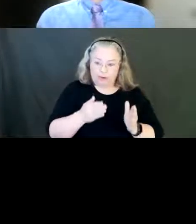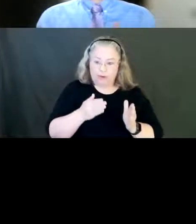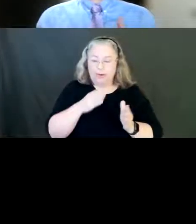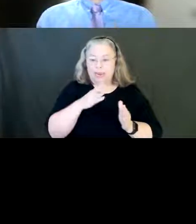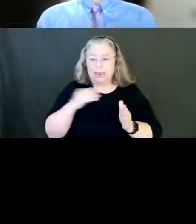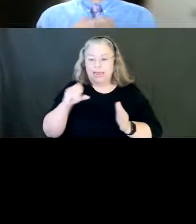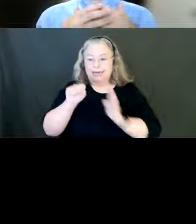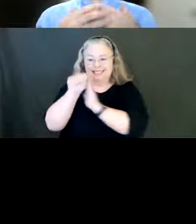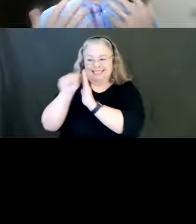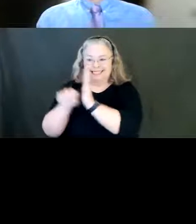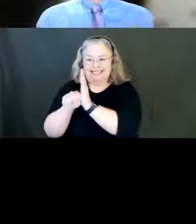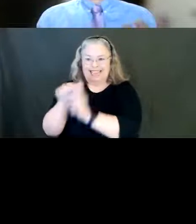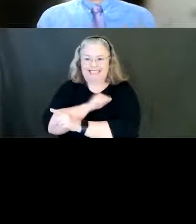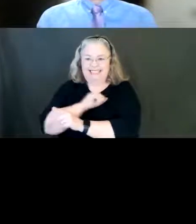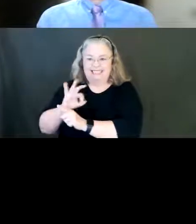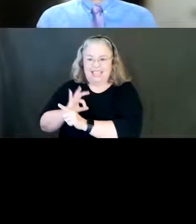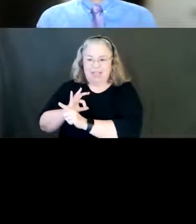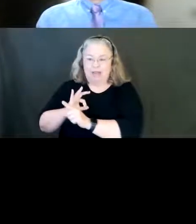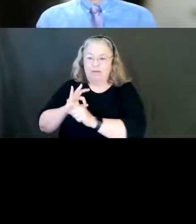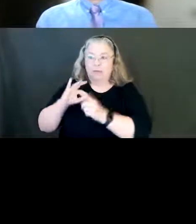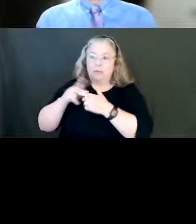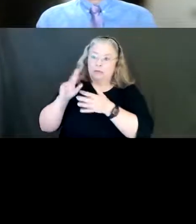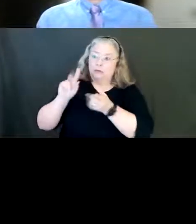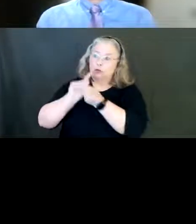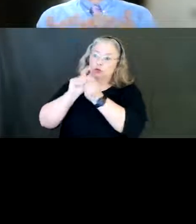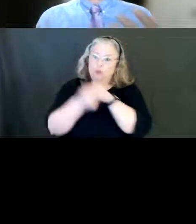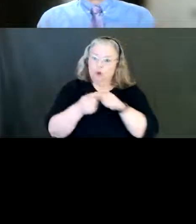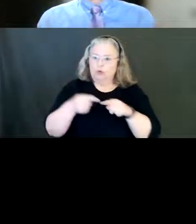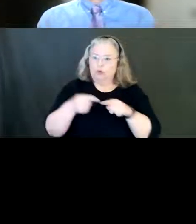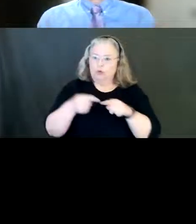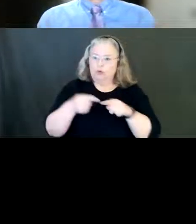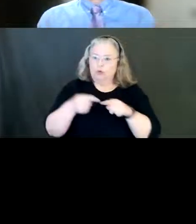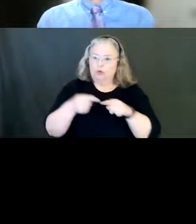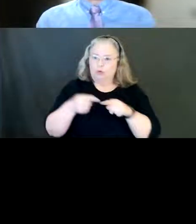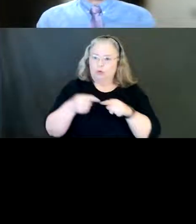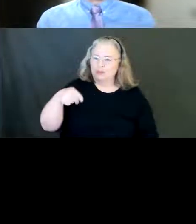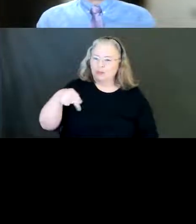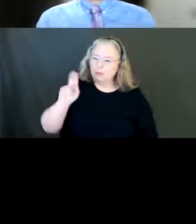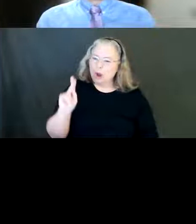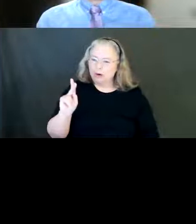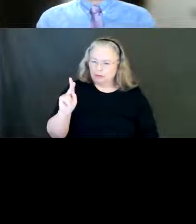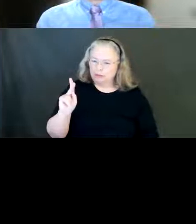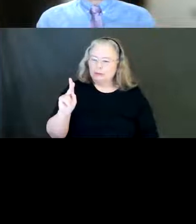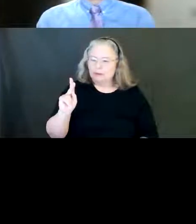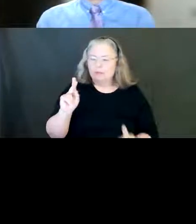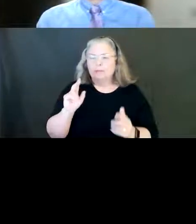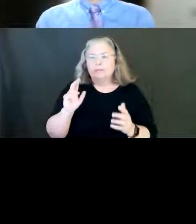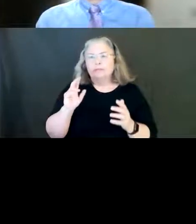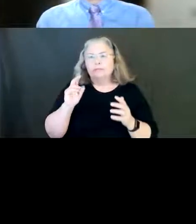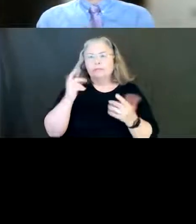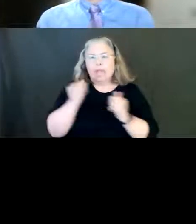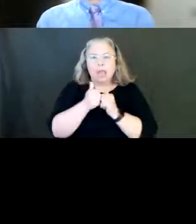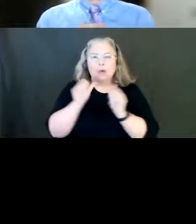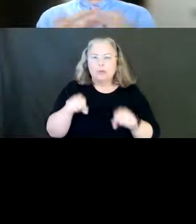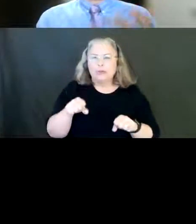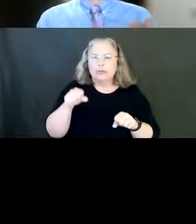And that translates directly here to Calspark, looking at how we can